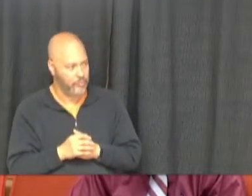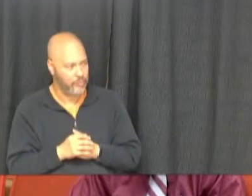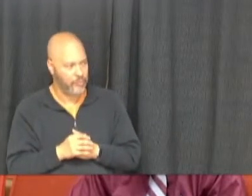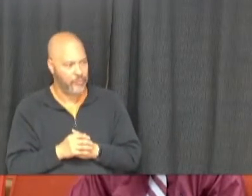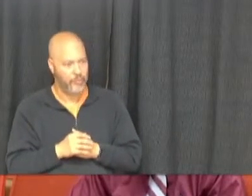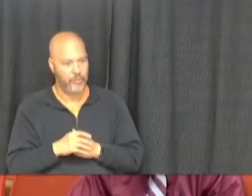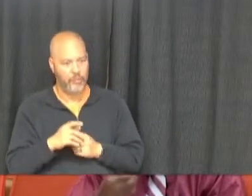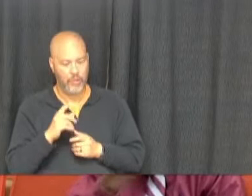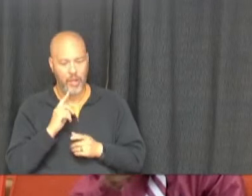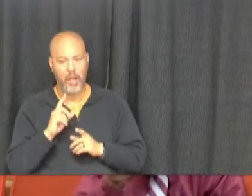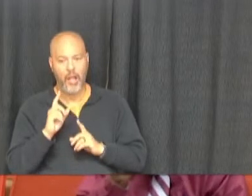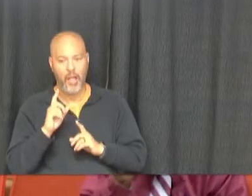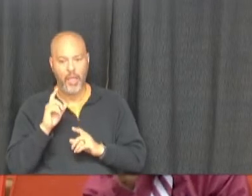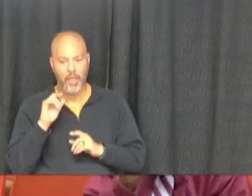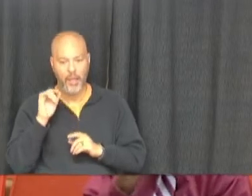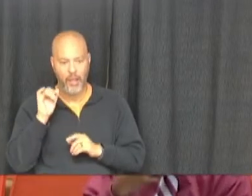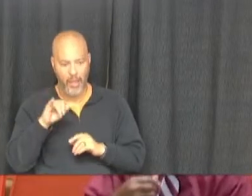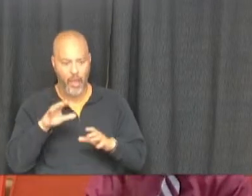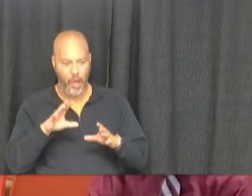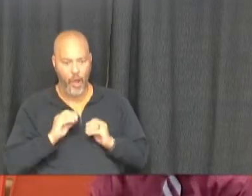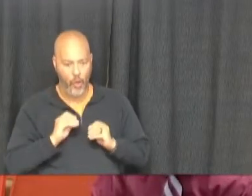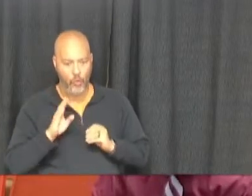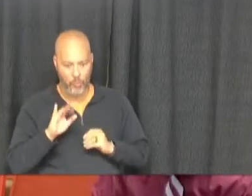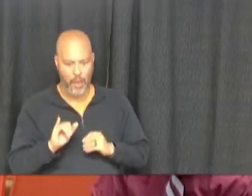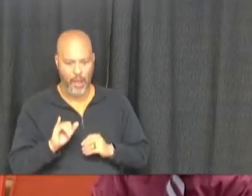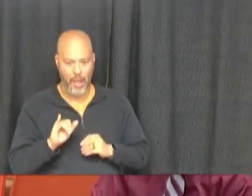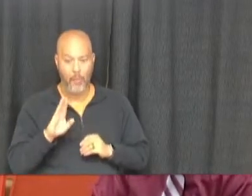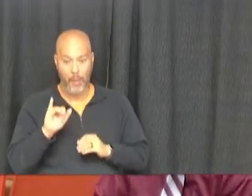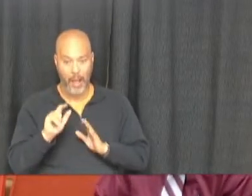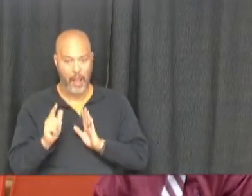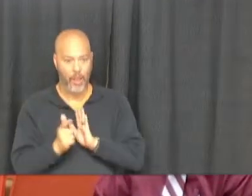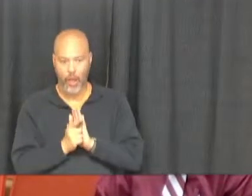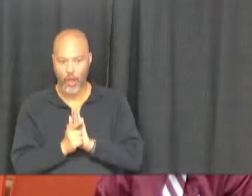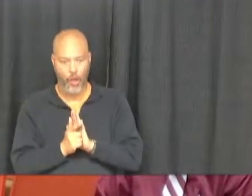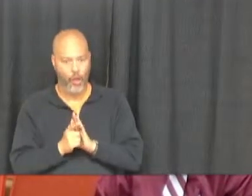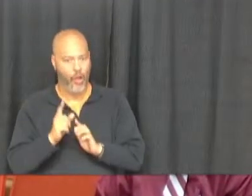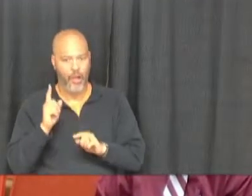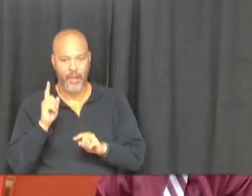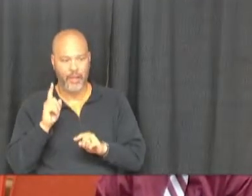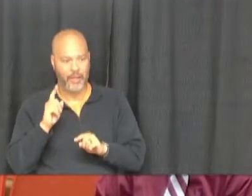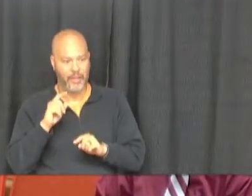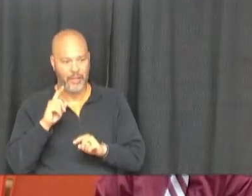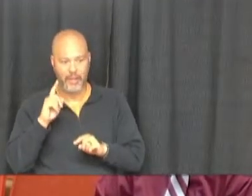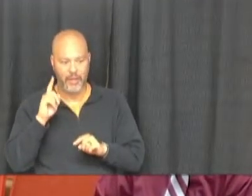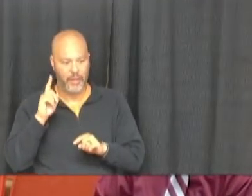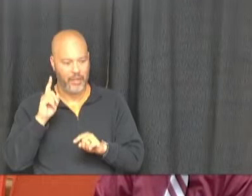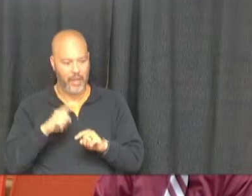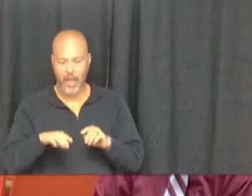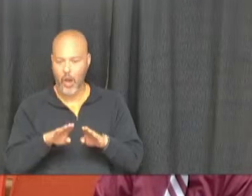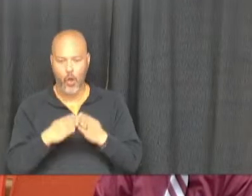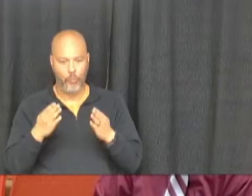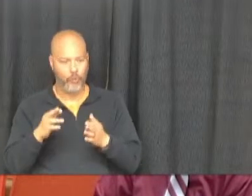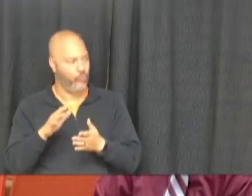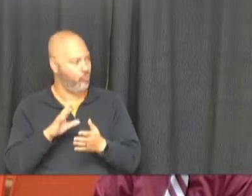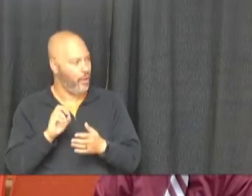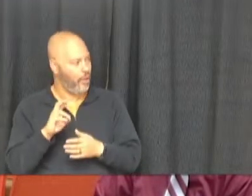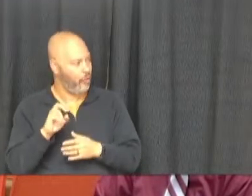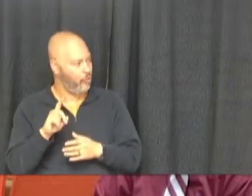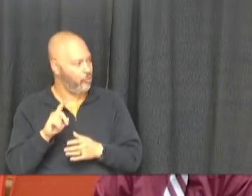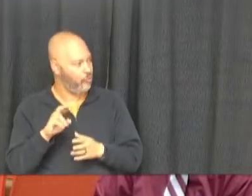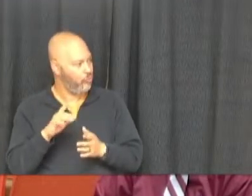It goes to a cloud that is owned by us. By law, it's not subject to open records request. Am I right about